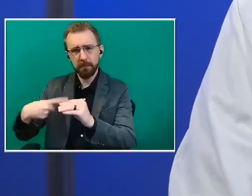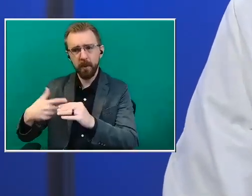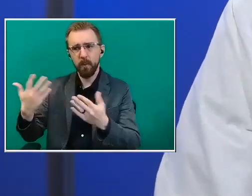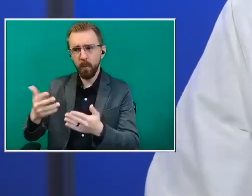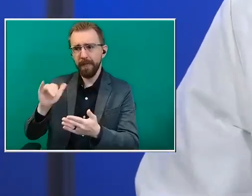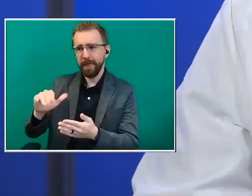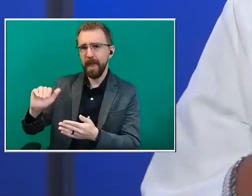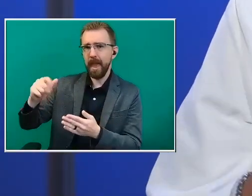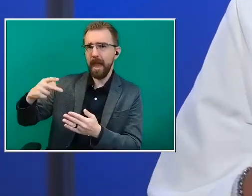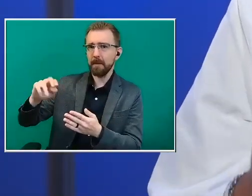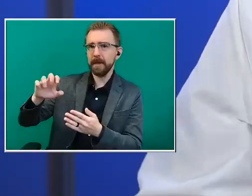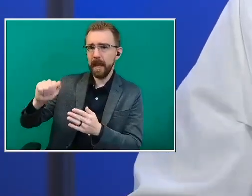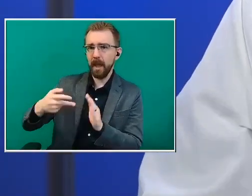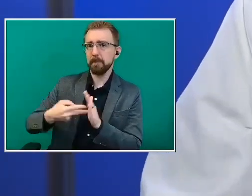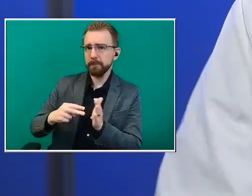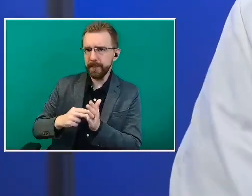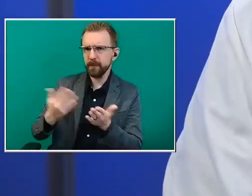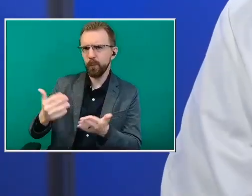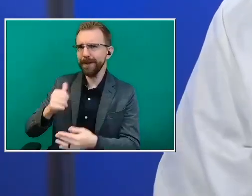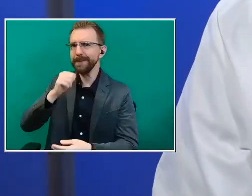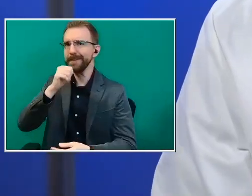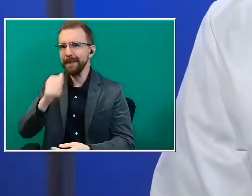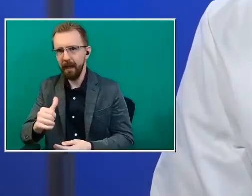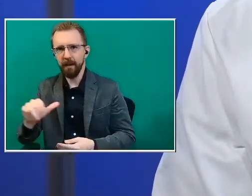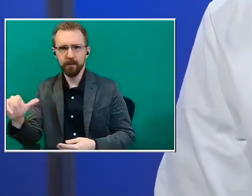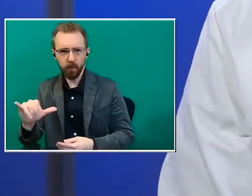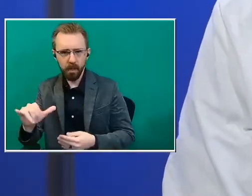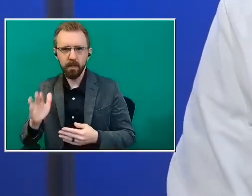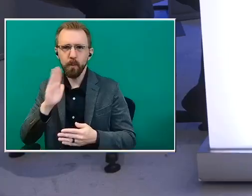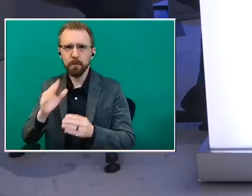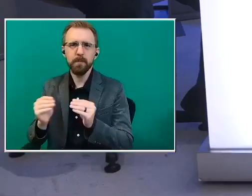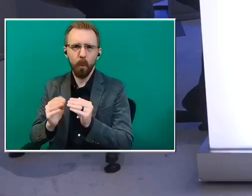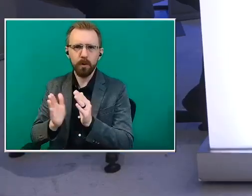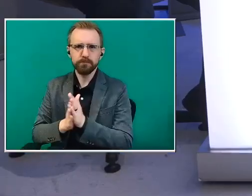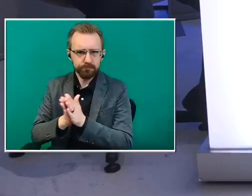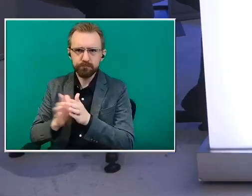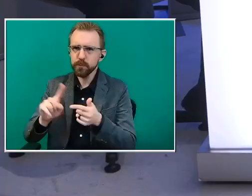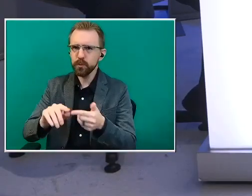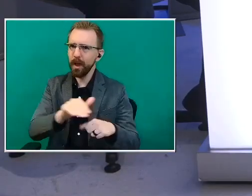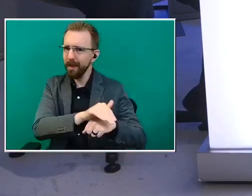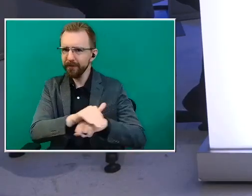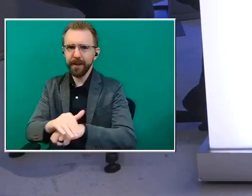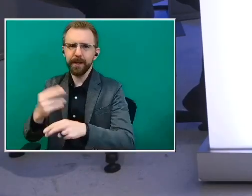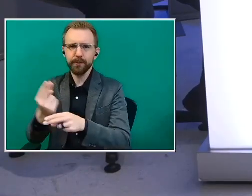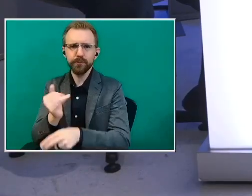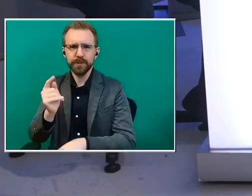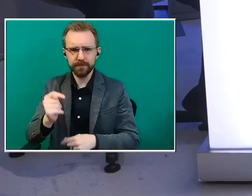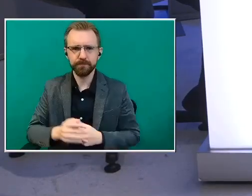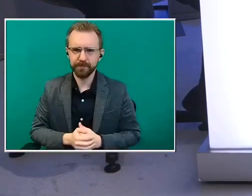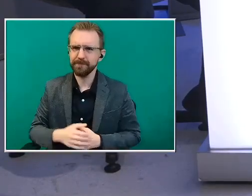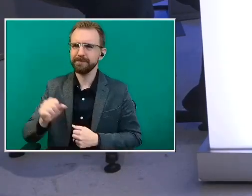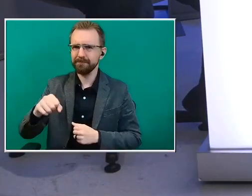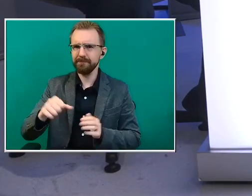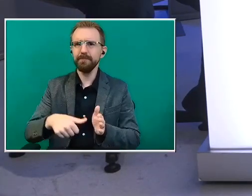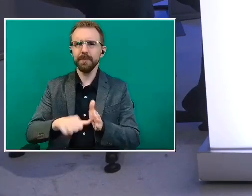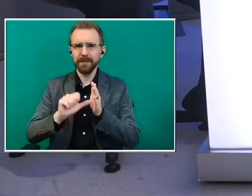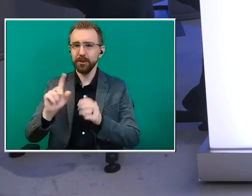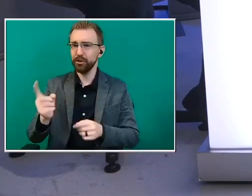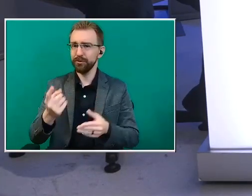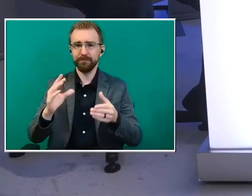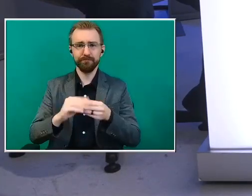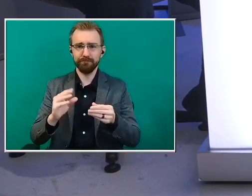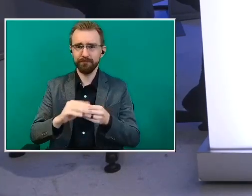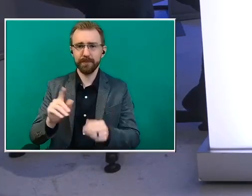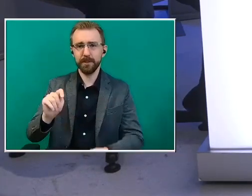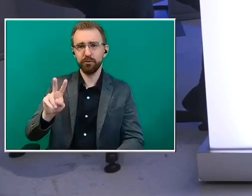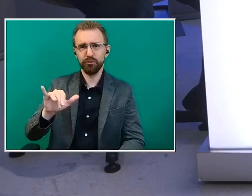not, then they are more motivated to do that every night. Yeah, it's impressive. And just to say, you know, Travis is pretty cool. He